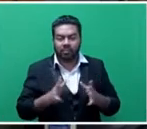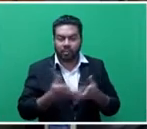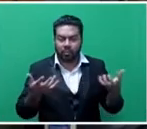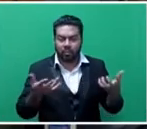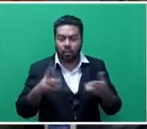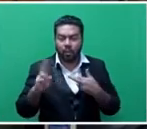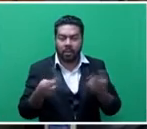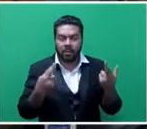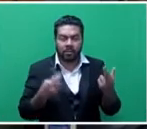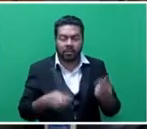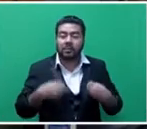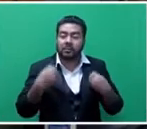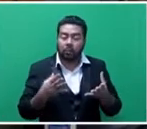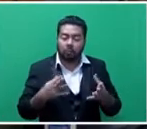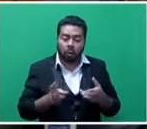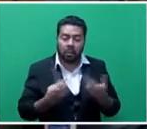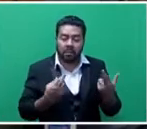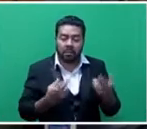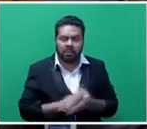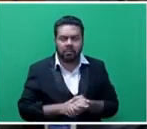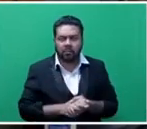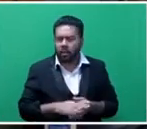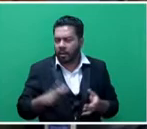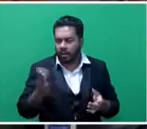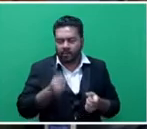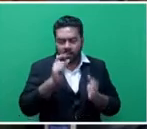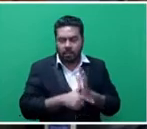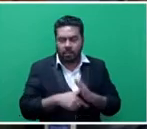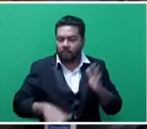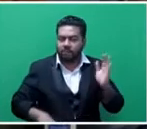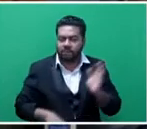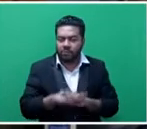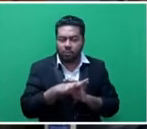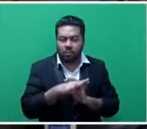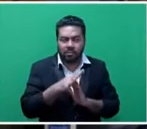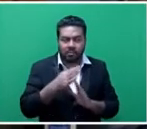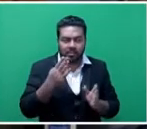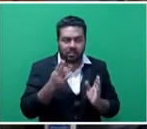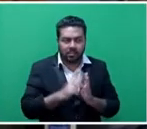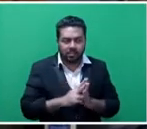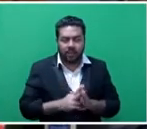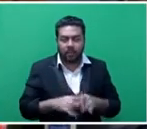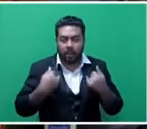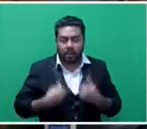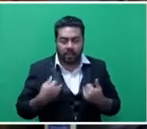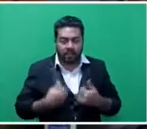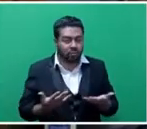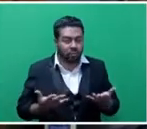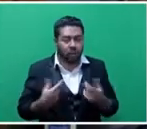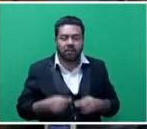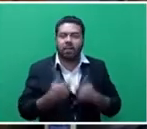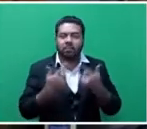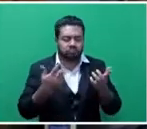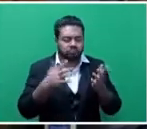recommendations. Such recommendations will take time to fully action or are being addressed through implementation of larger